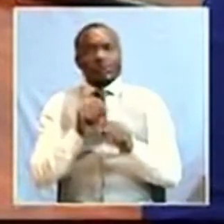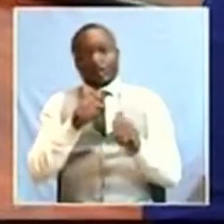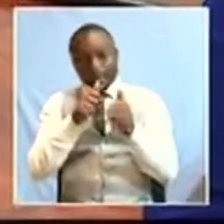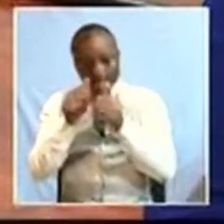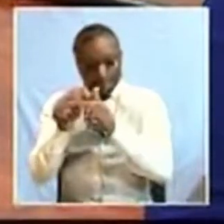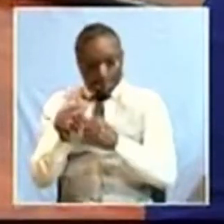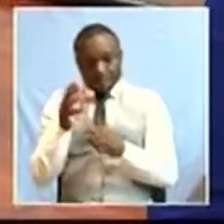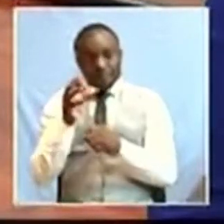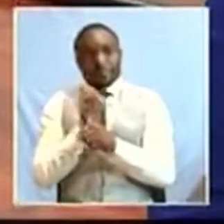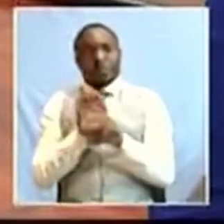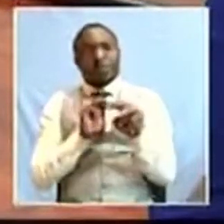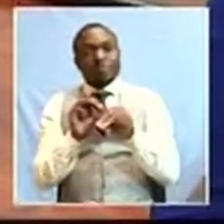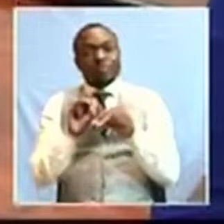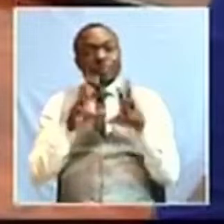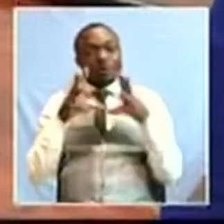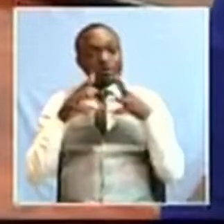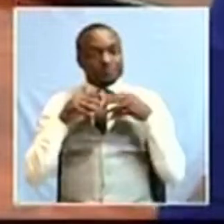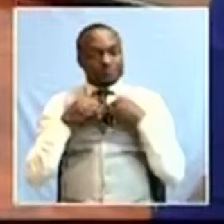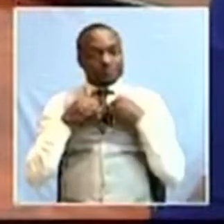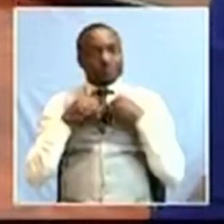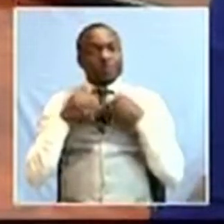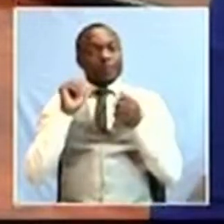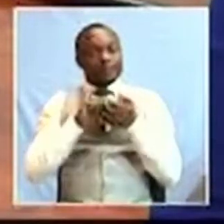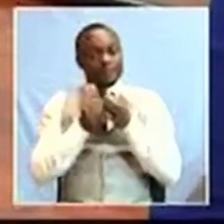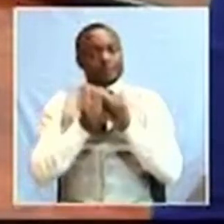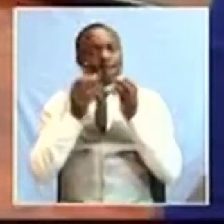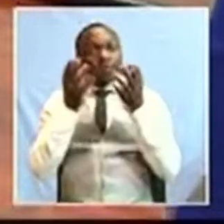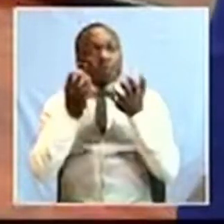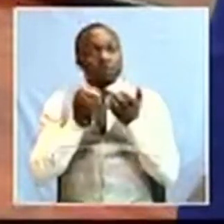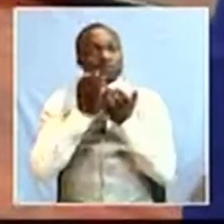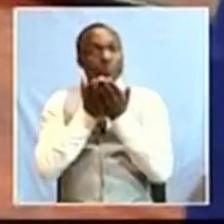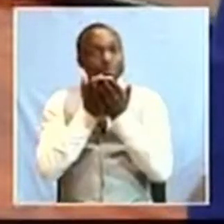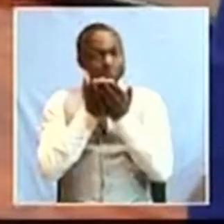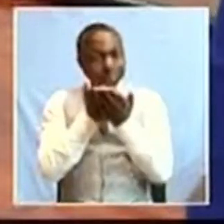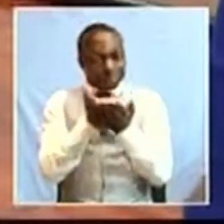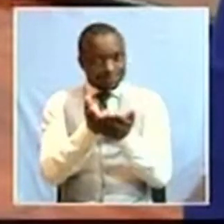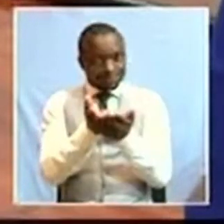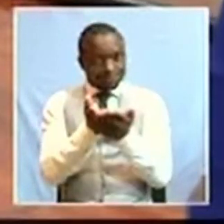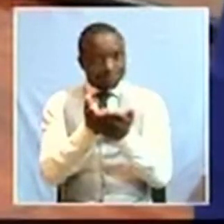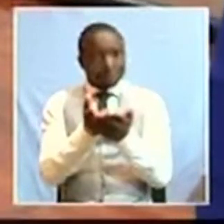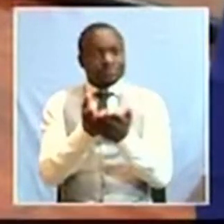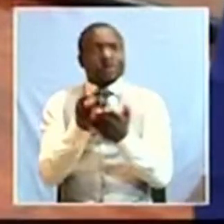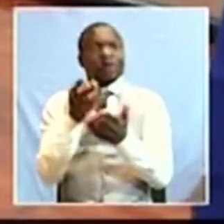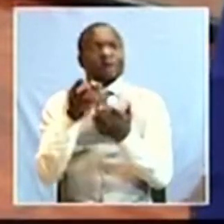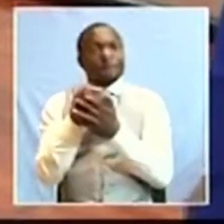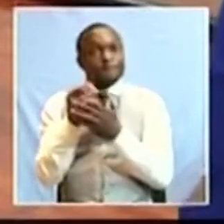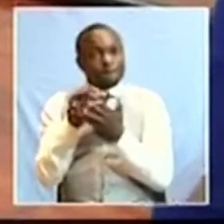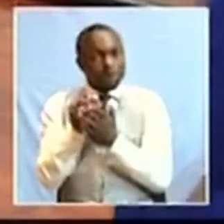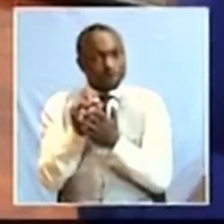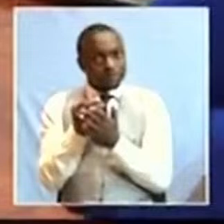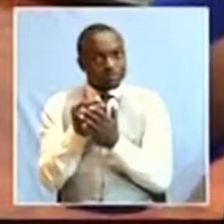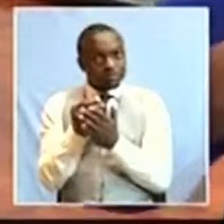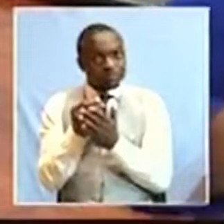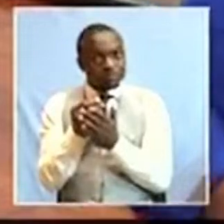Management acknowledges the query and wishes to submit that funds have